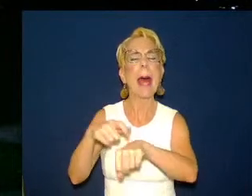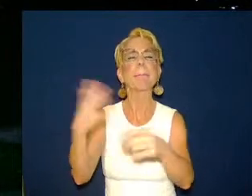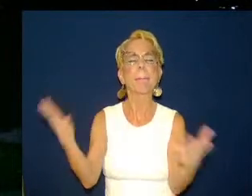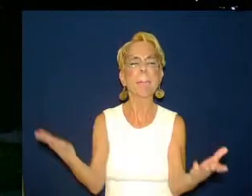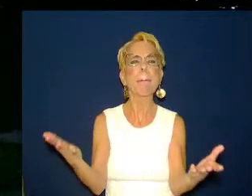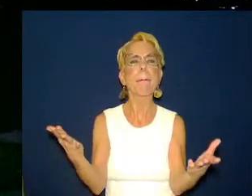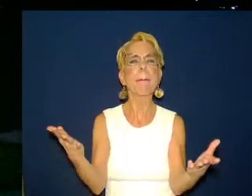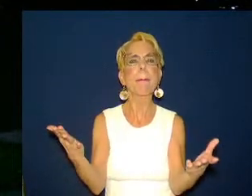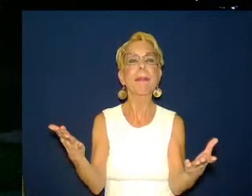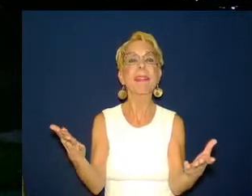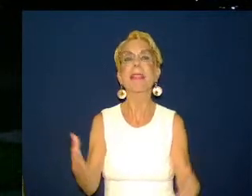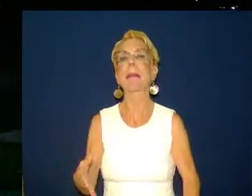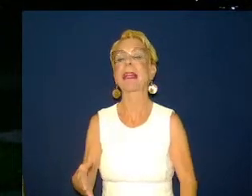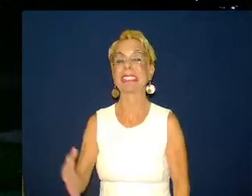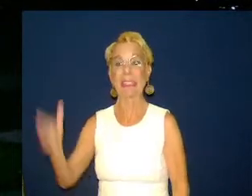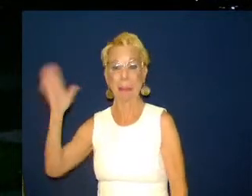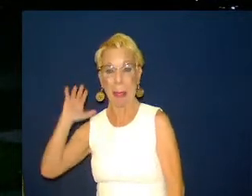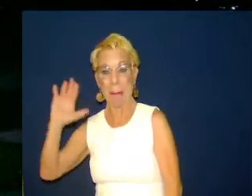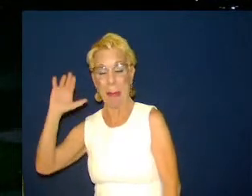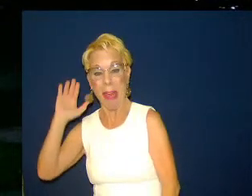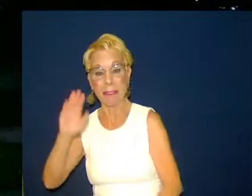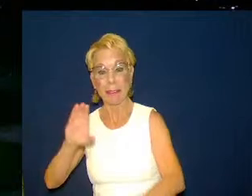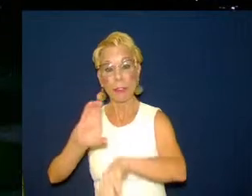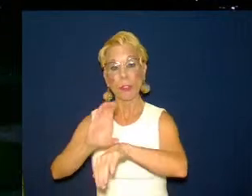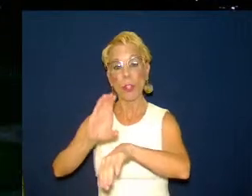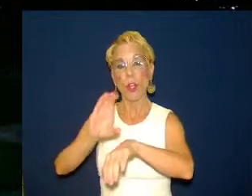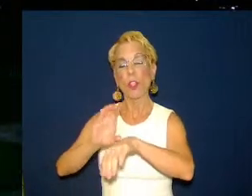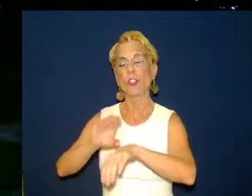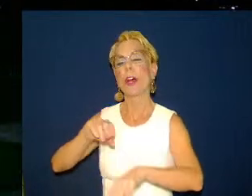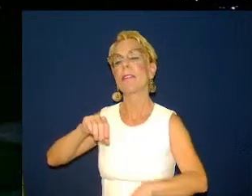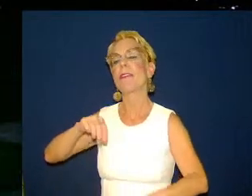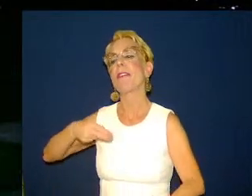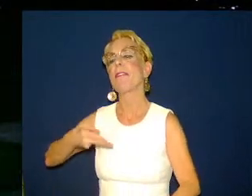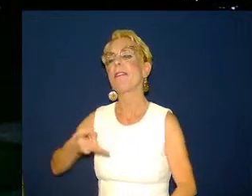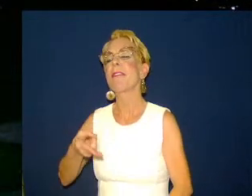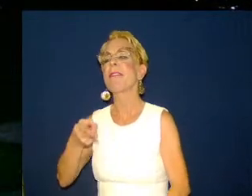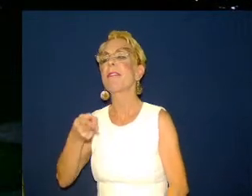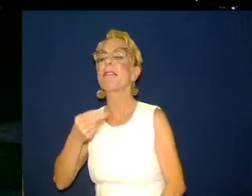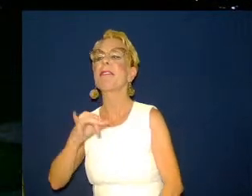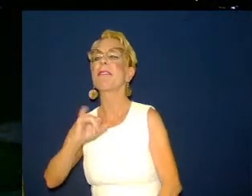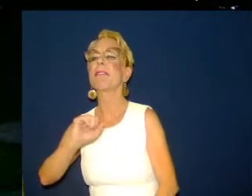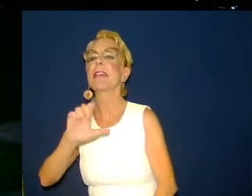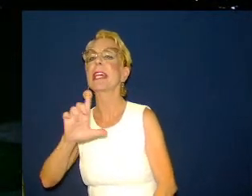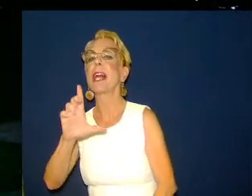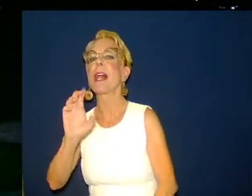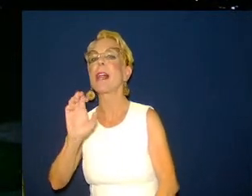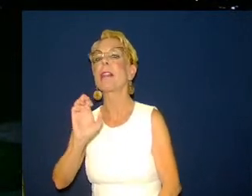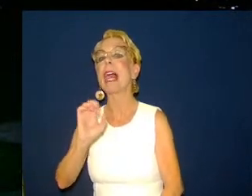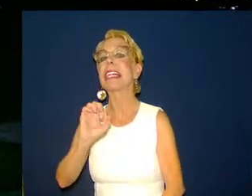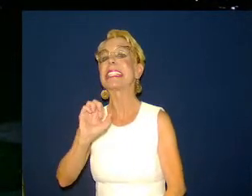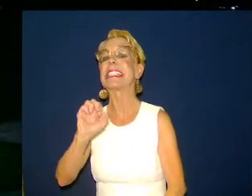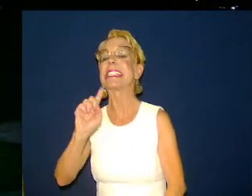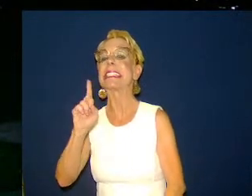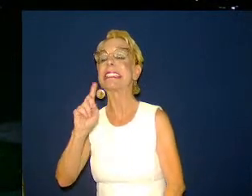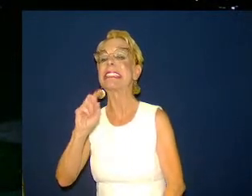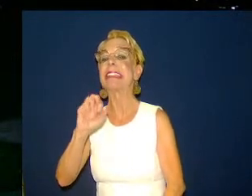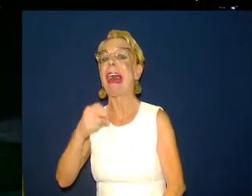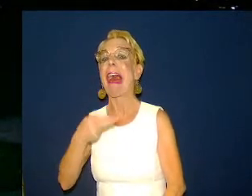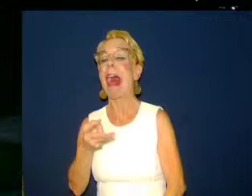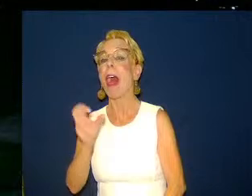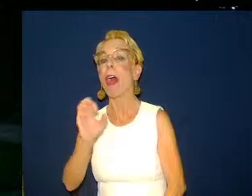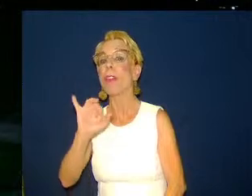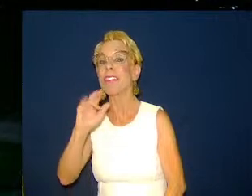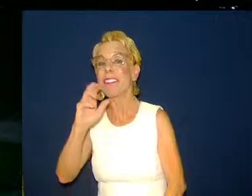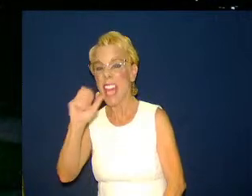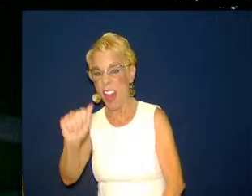commendation because they overcame every obstacle and they stayed true to the Word of God. Amen?